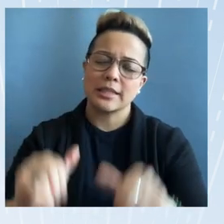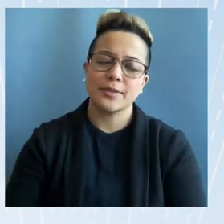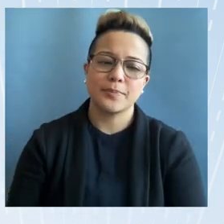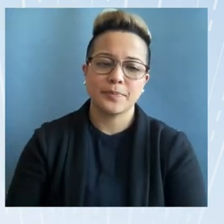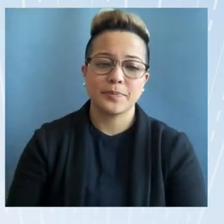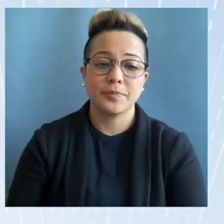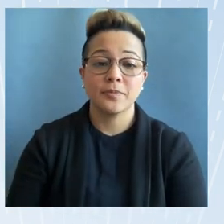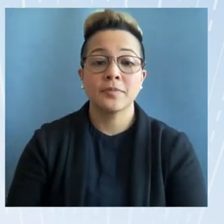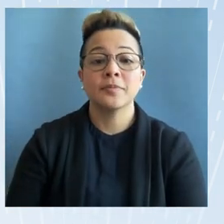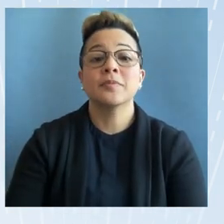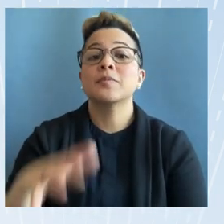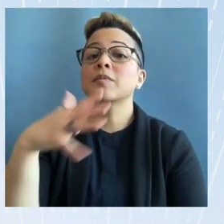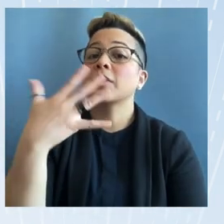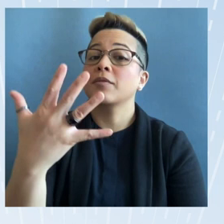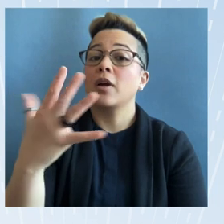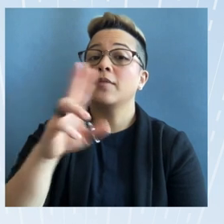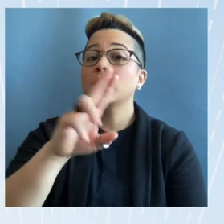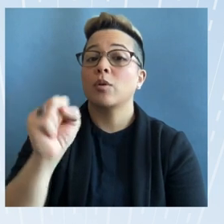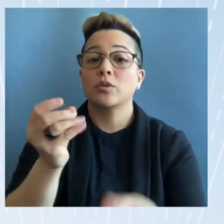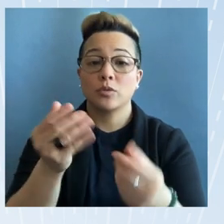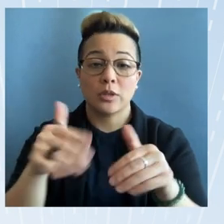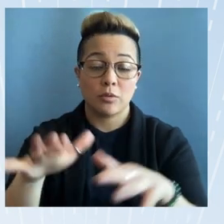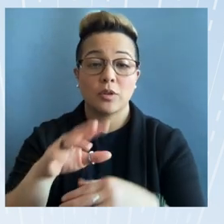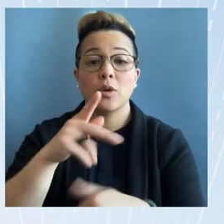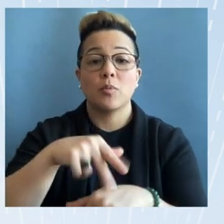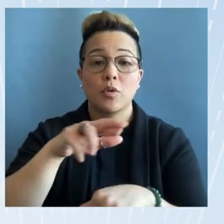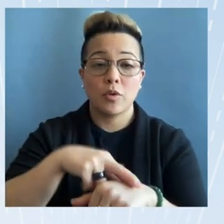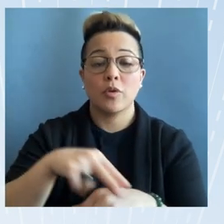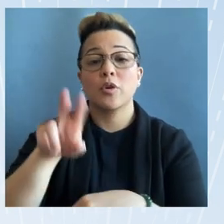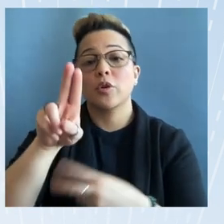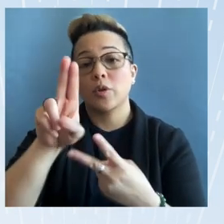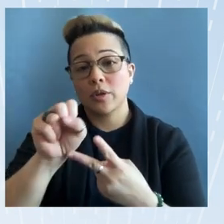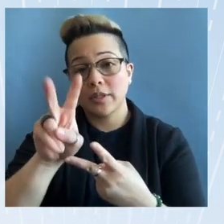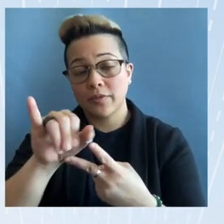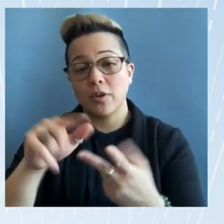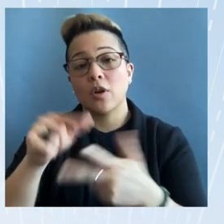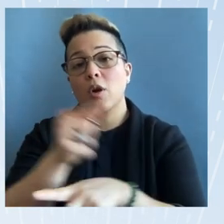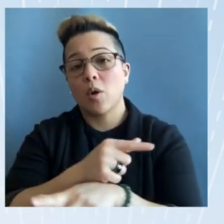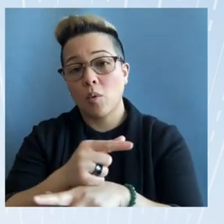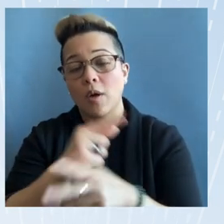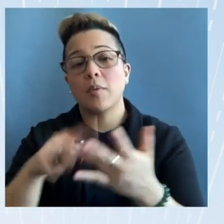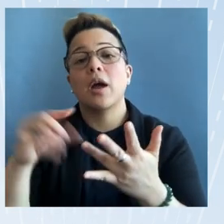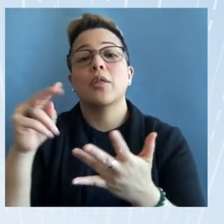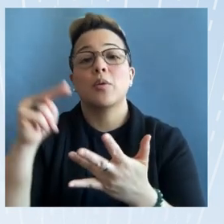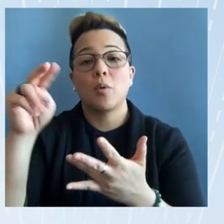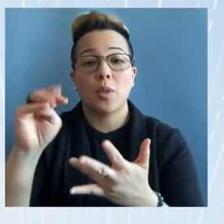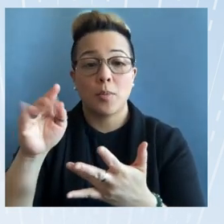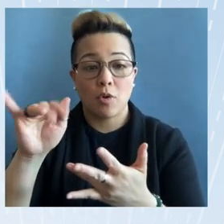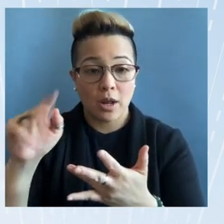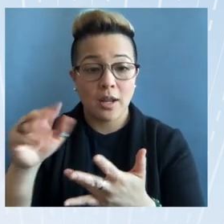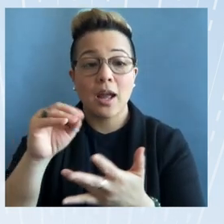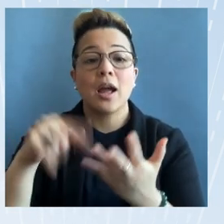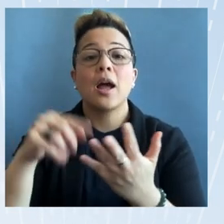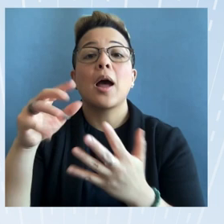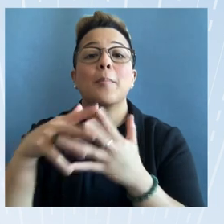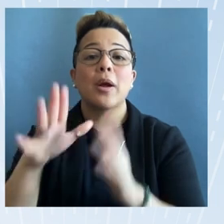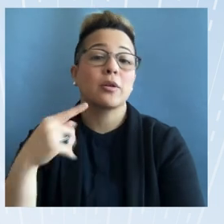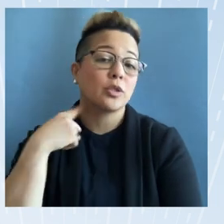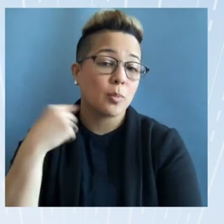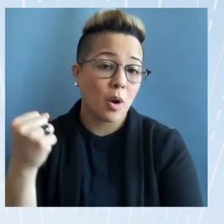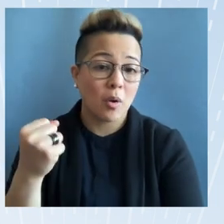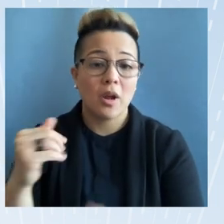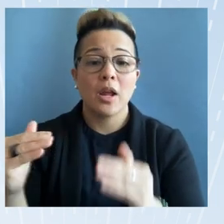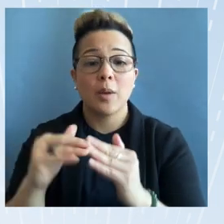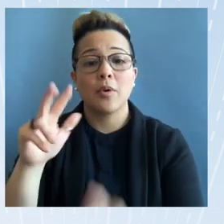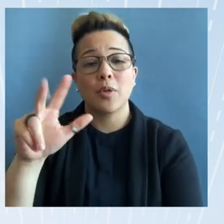five U.S. territories, Puerto Rico, the U.S. Virgin Islands, Guam, the Northern Marianas, and American Samoa, equal 3.6